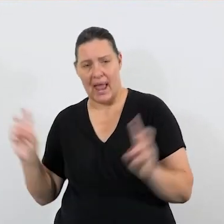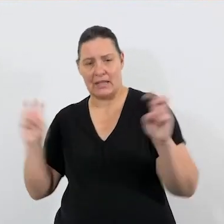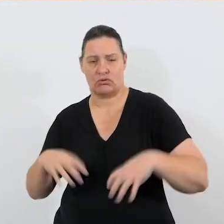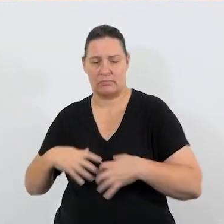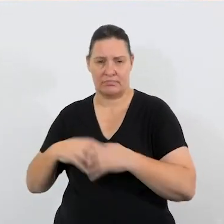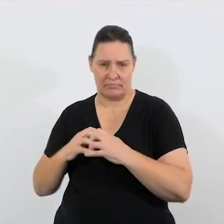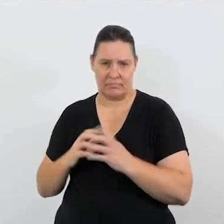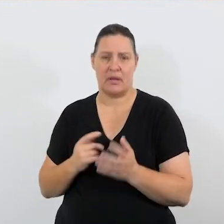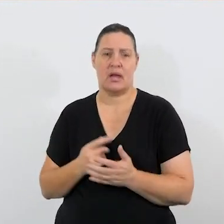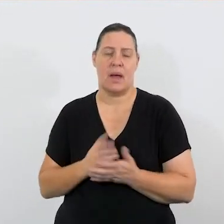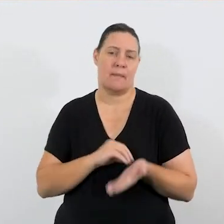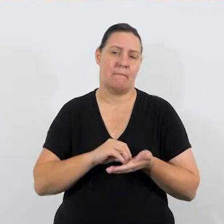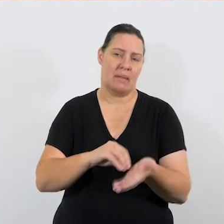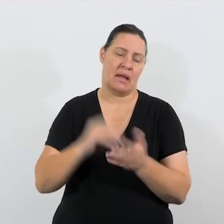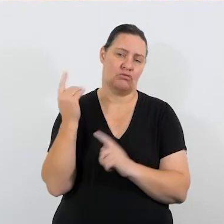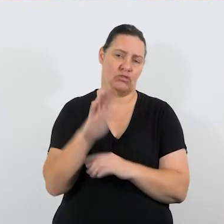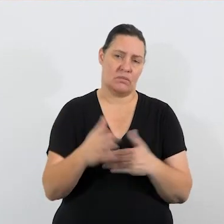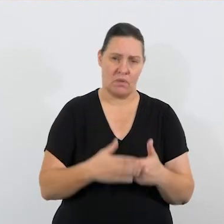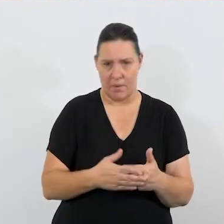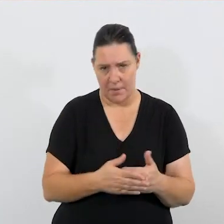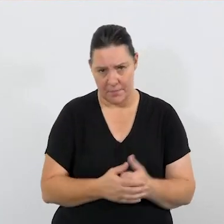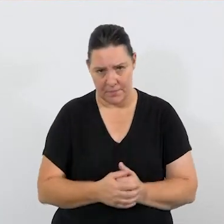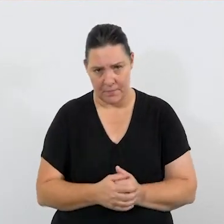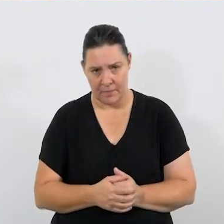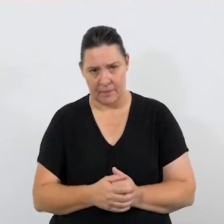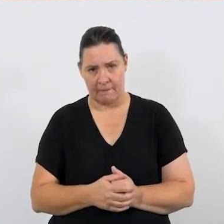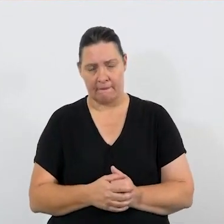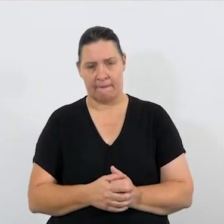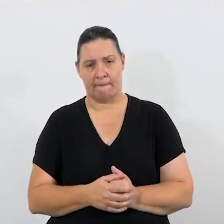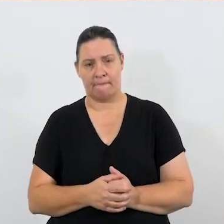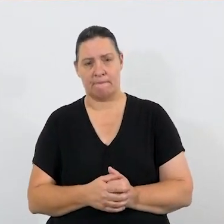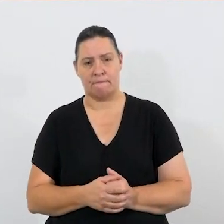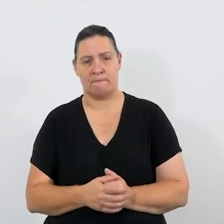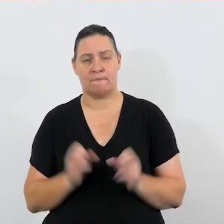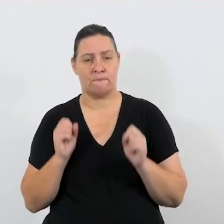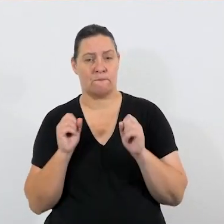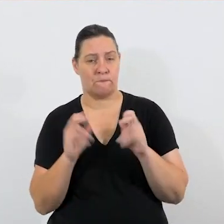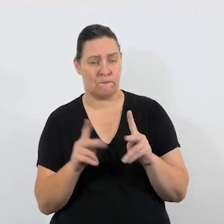generate electricity by using maybe water to generate electricity.